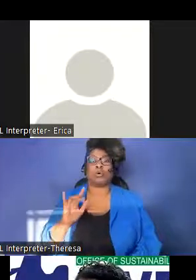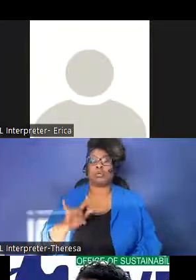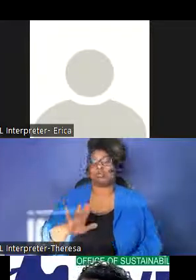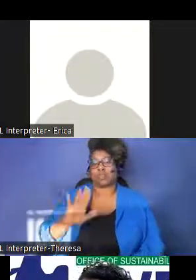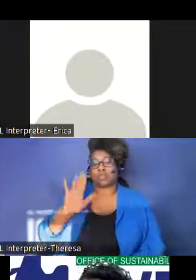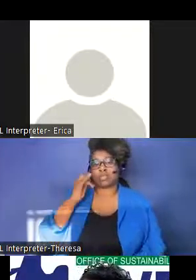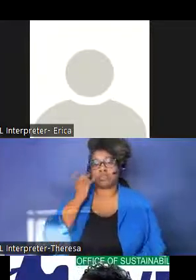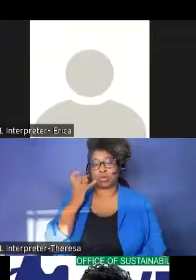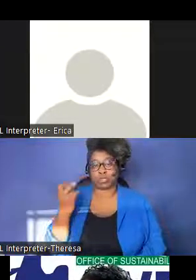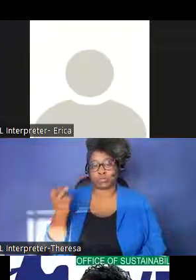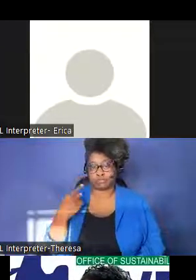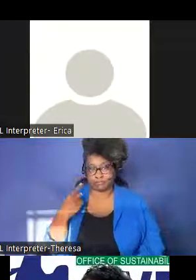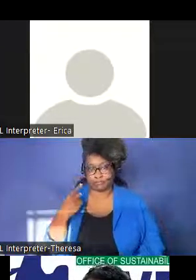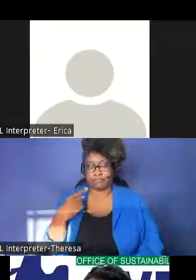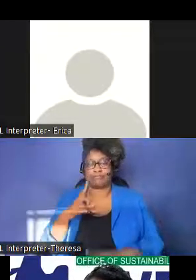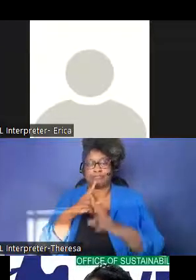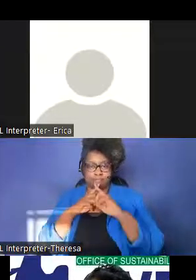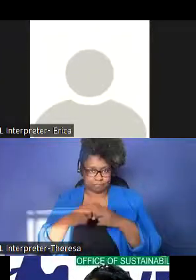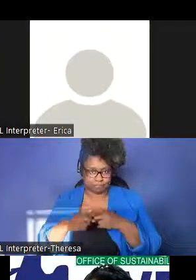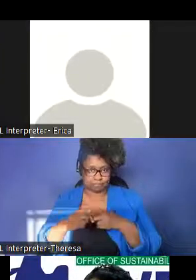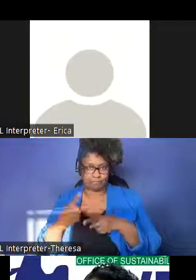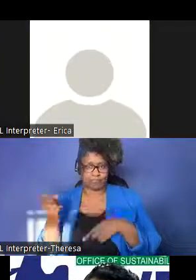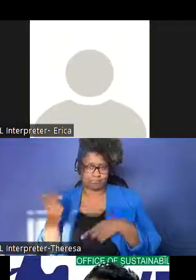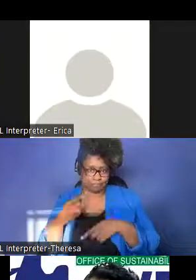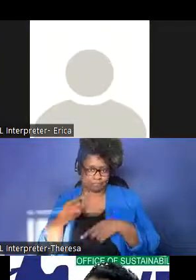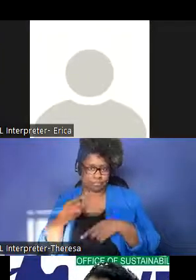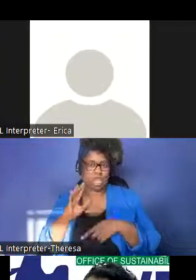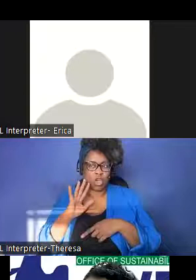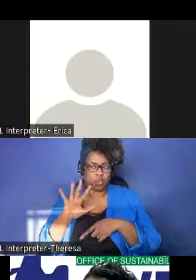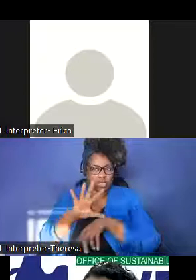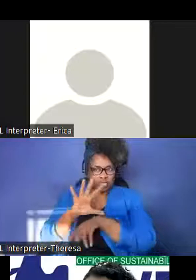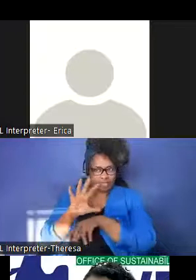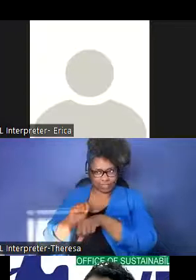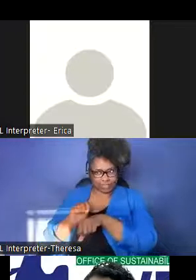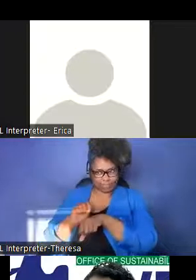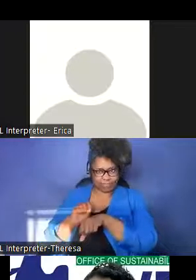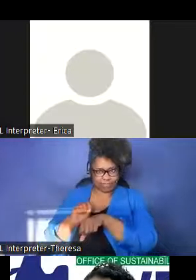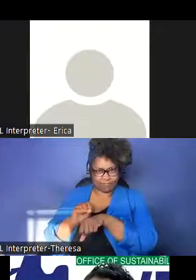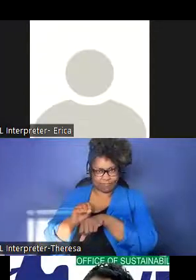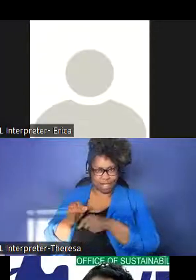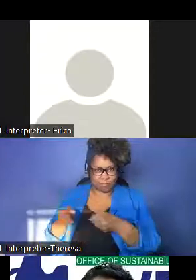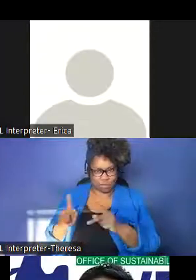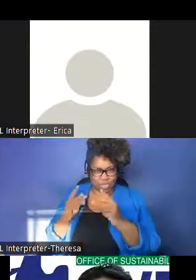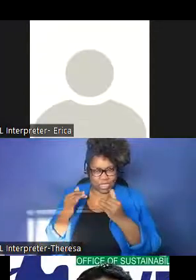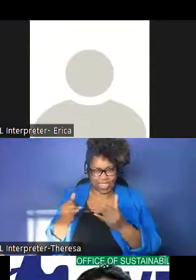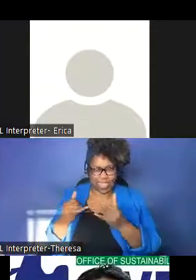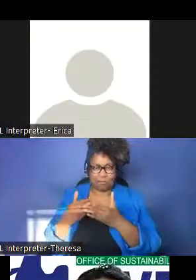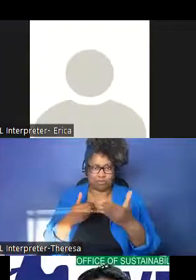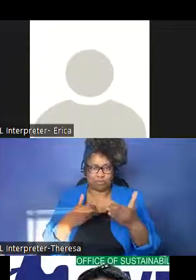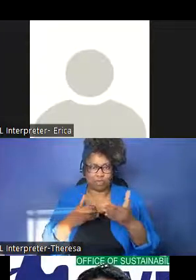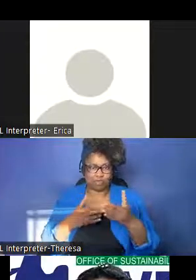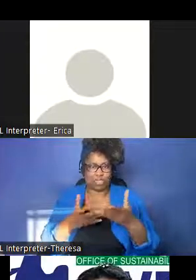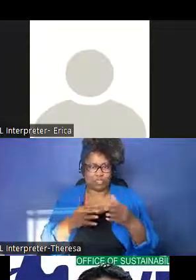question, unmute and ask a question. We're going to create a little bit of space for that right now before we move into our breakouts.